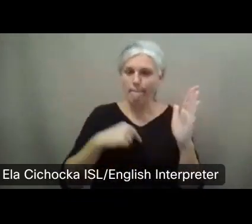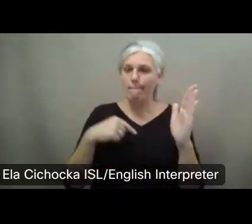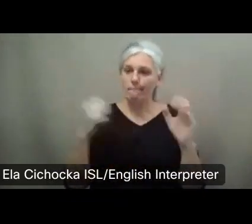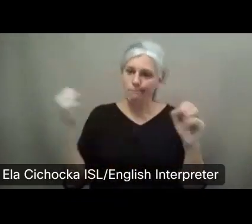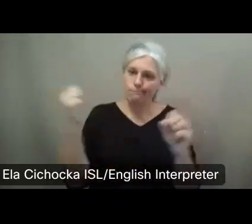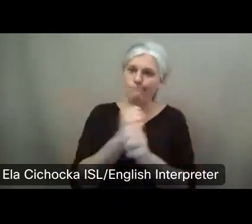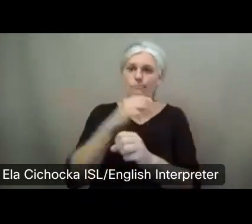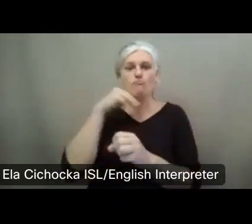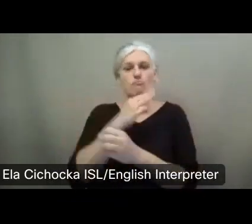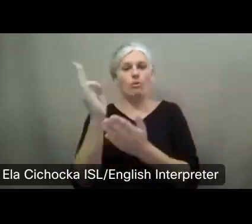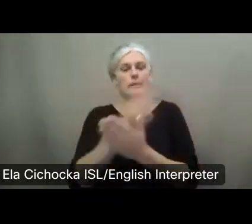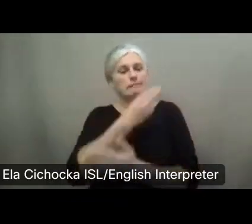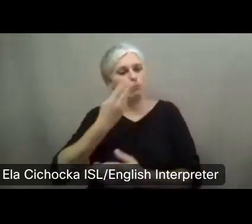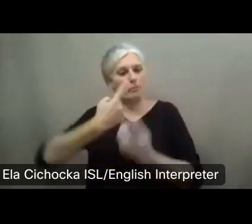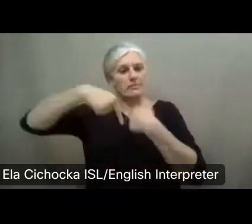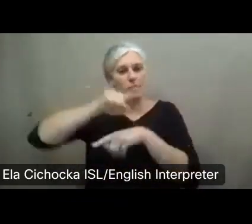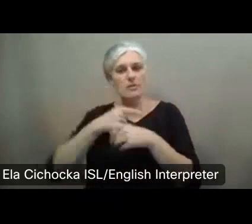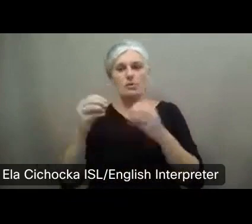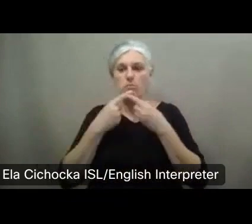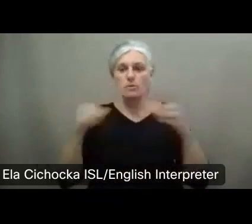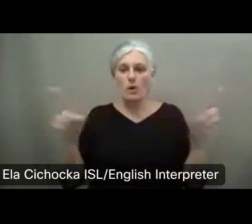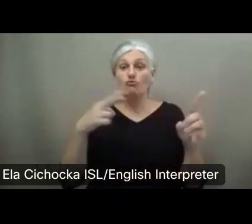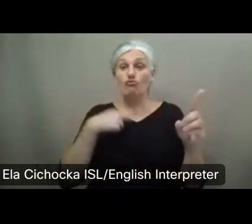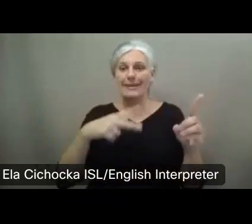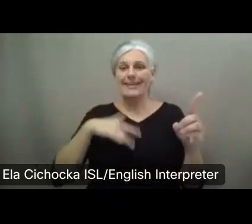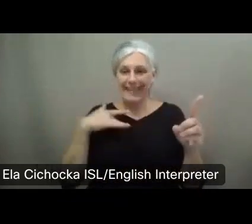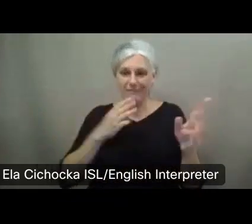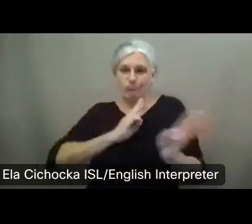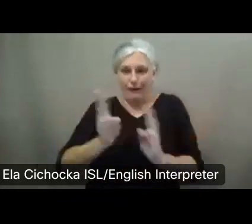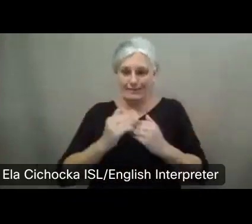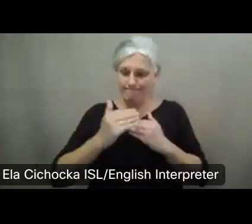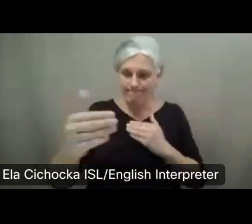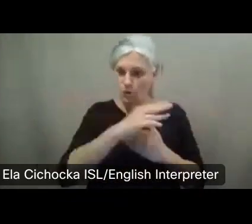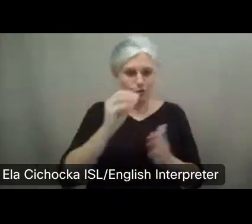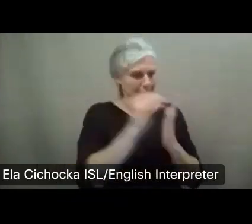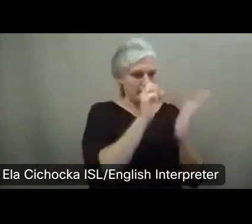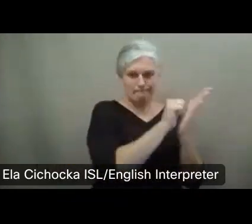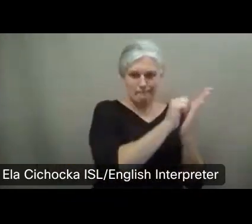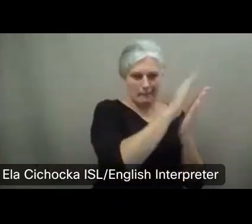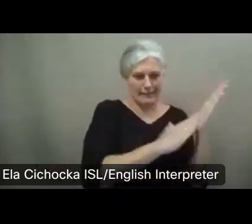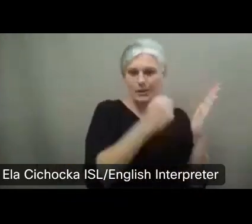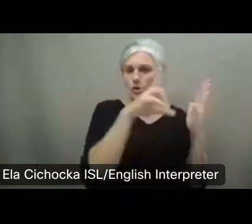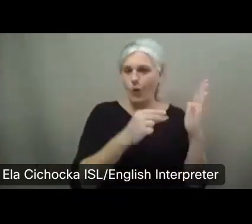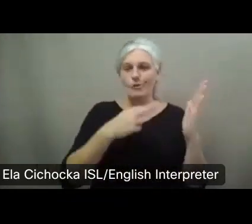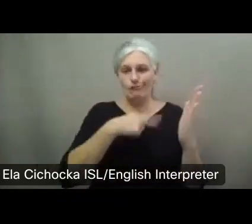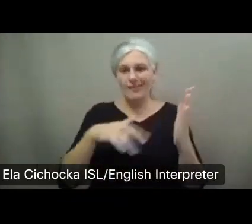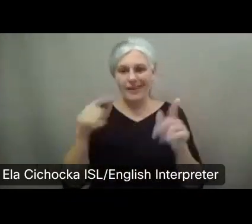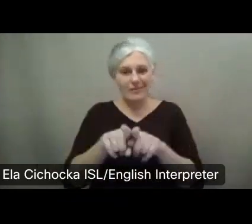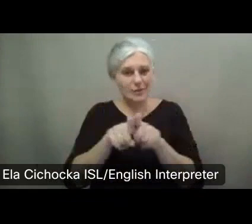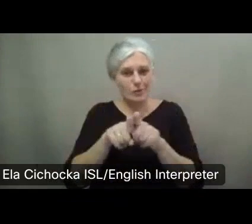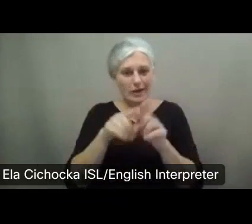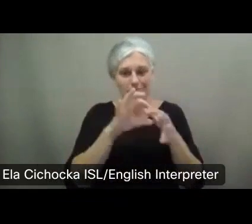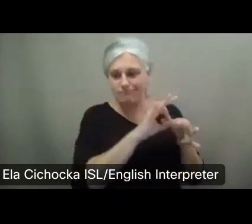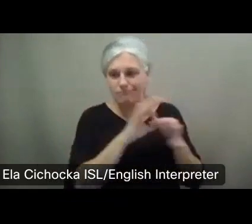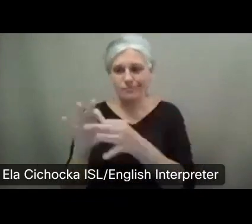to making open disclosure really a reality in practice. And it is important, you know, the documentation